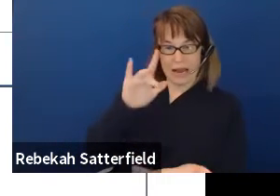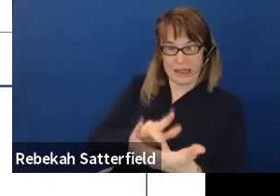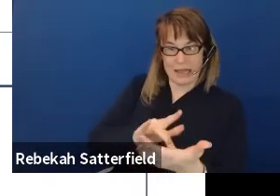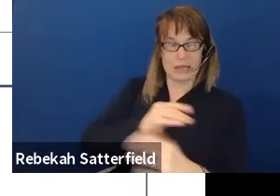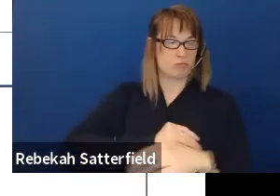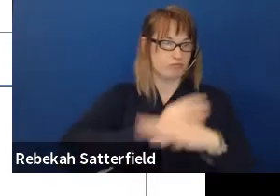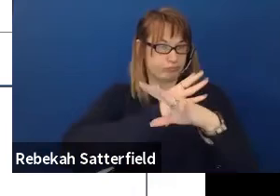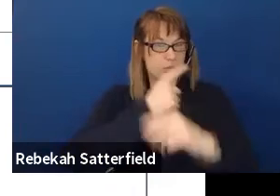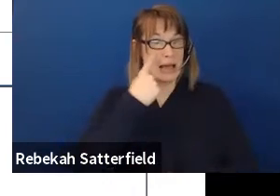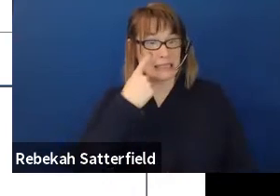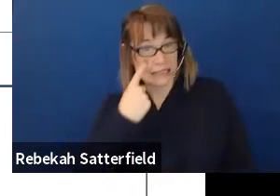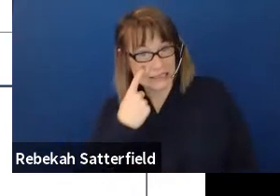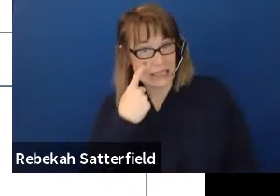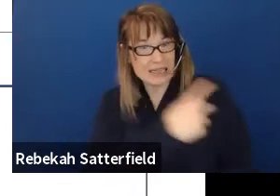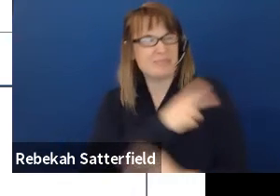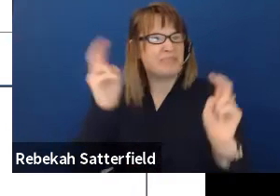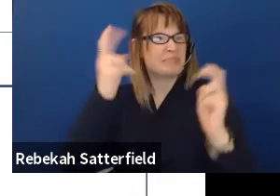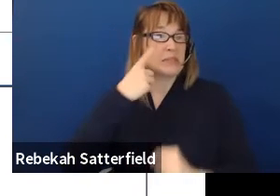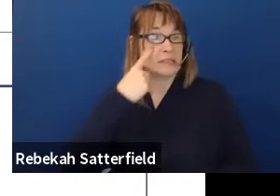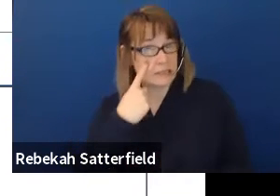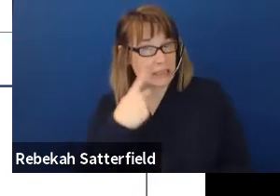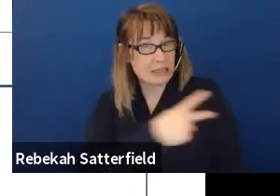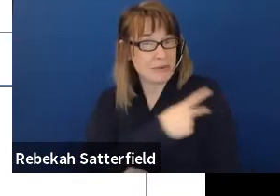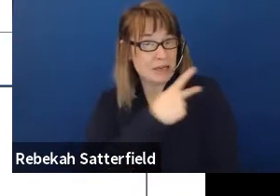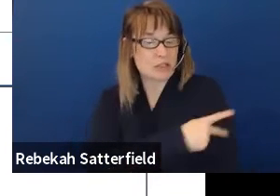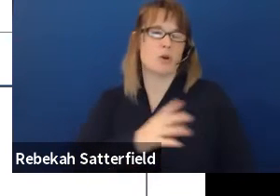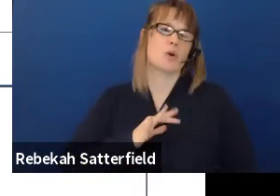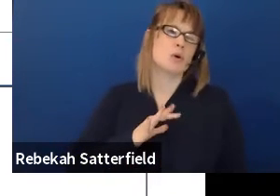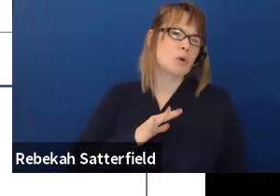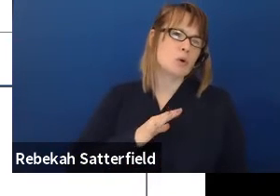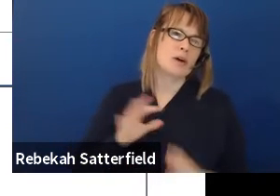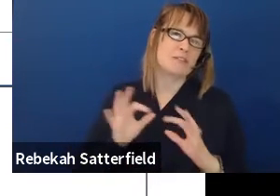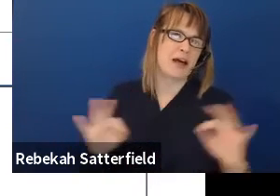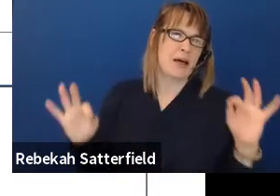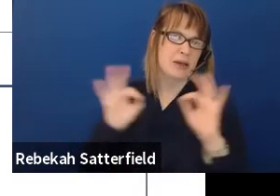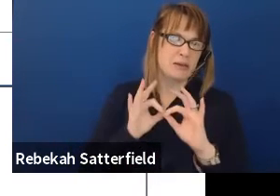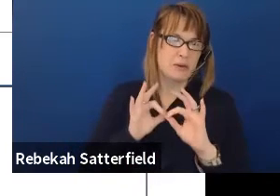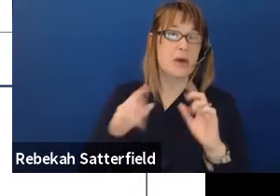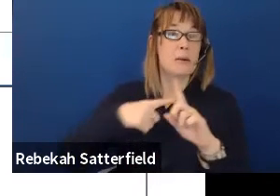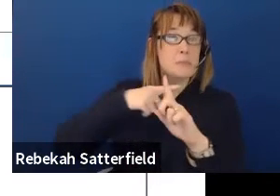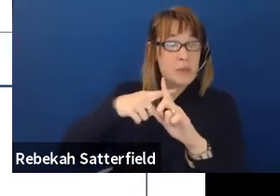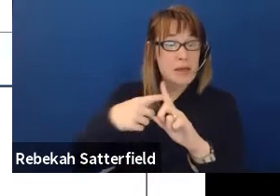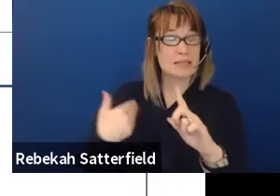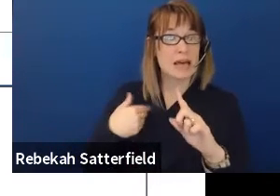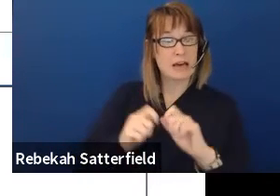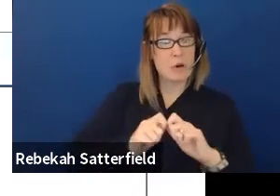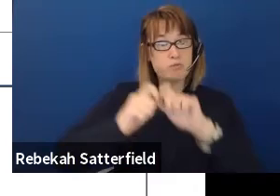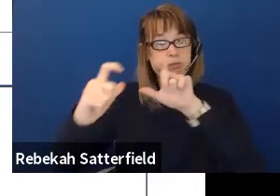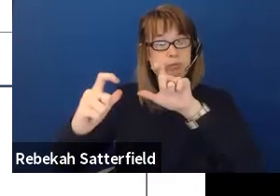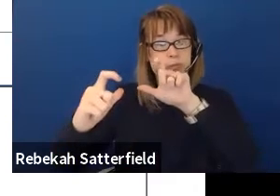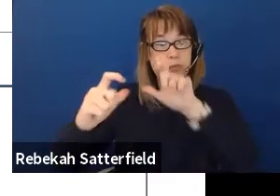get eyes on your patient, has been a huge value. And being able to bring in a live video interpreter